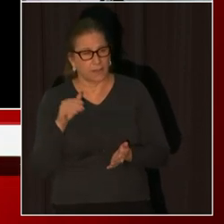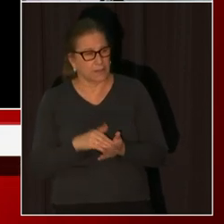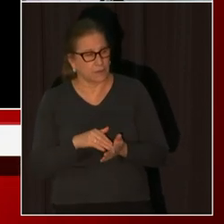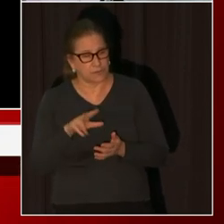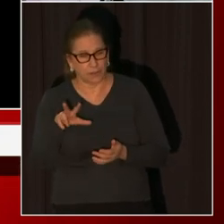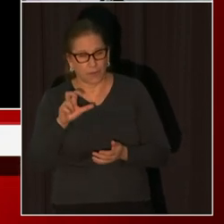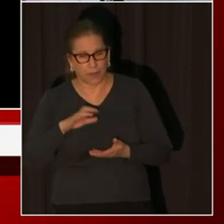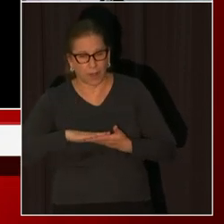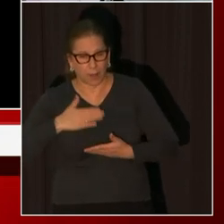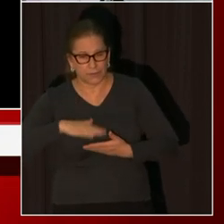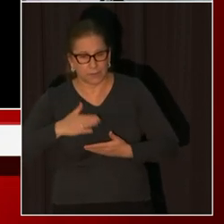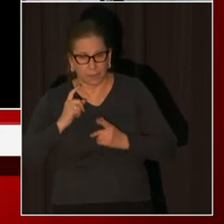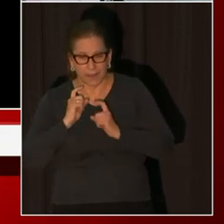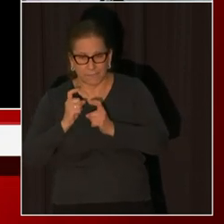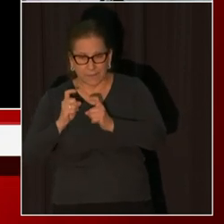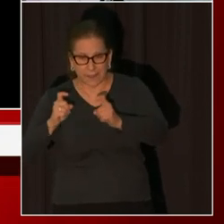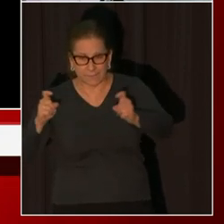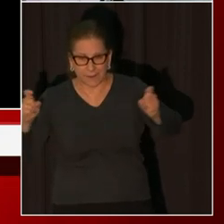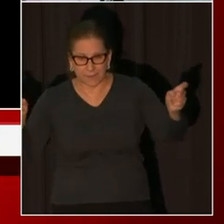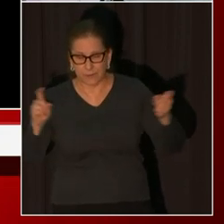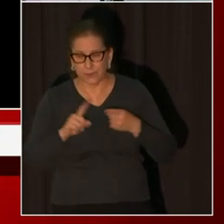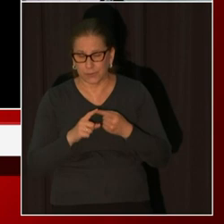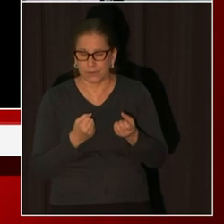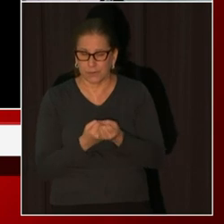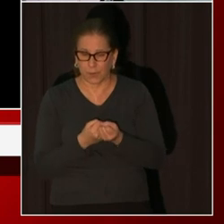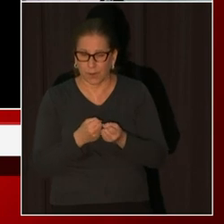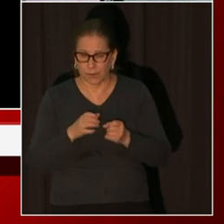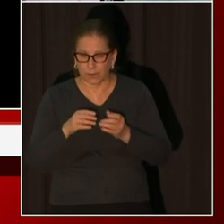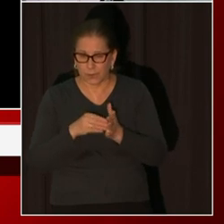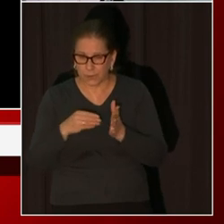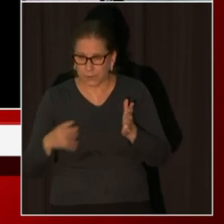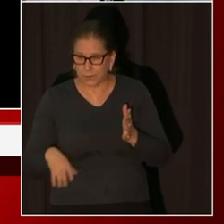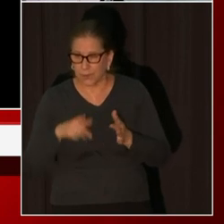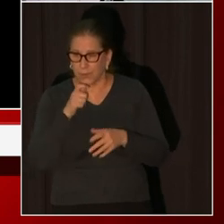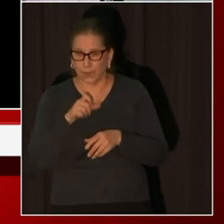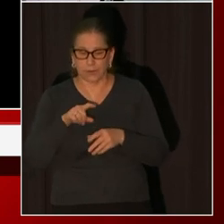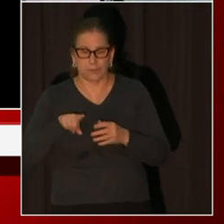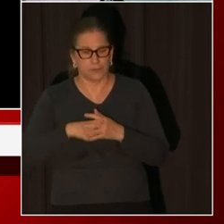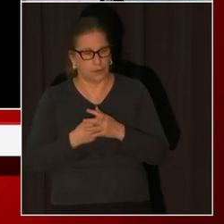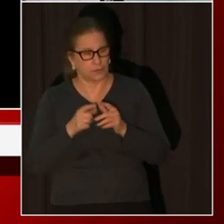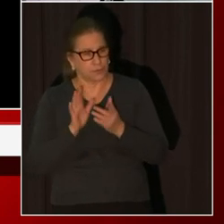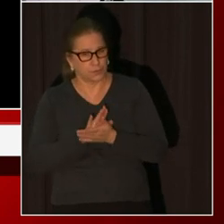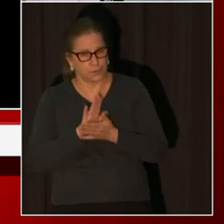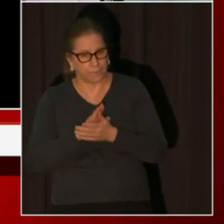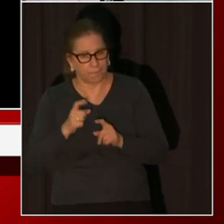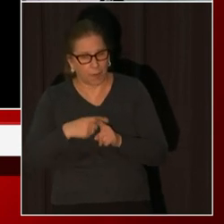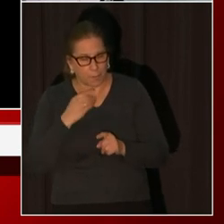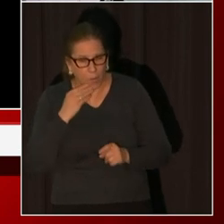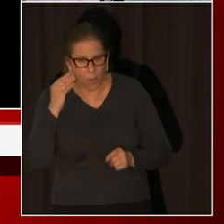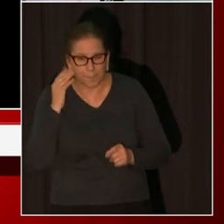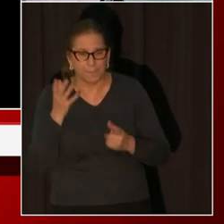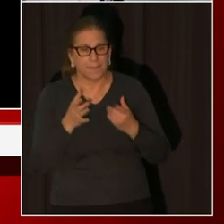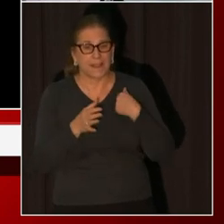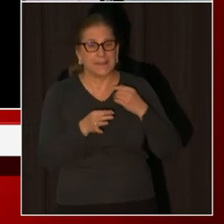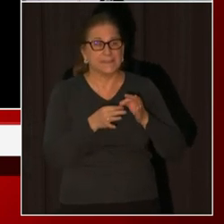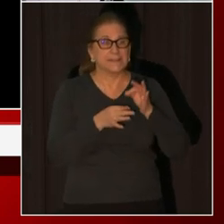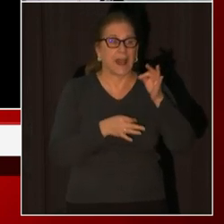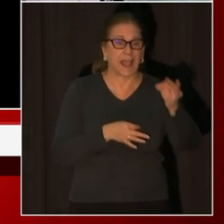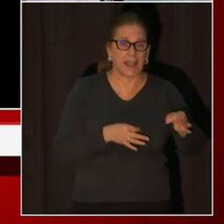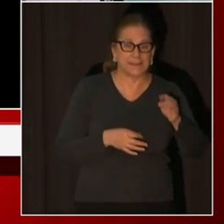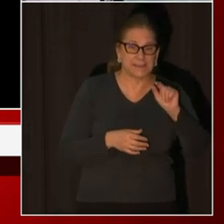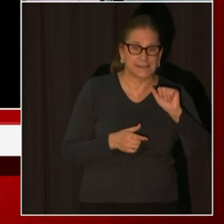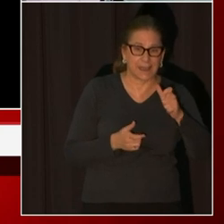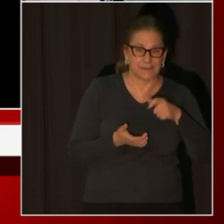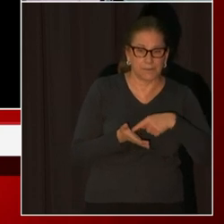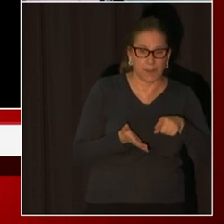hotspots delivered to support students' remote learning. And then we have delayed income tax payments for individuals until